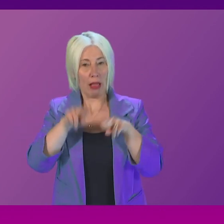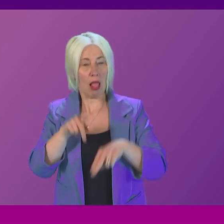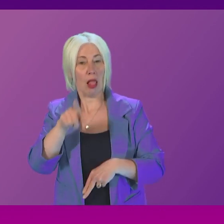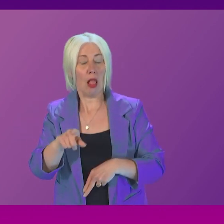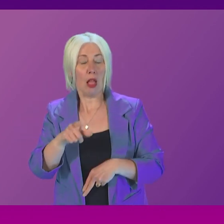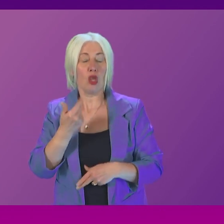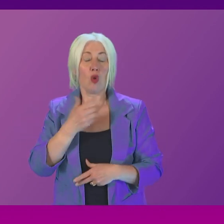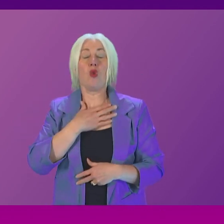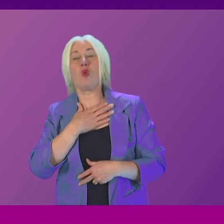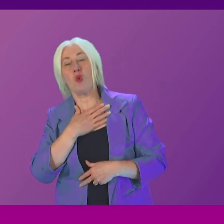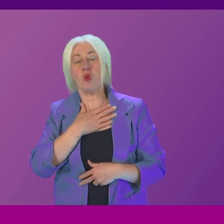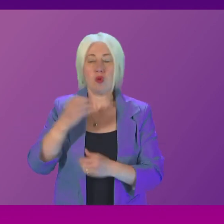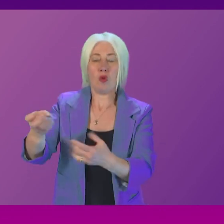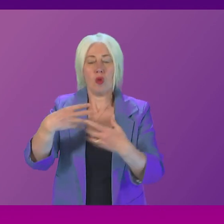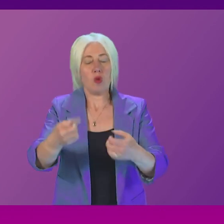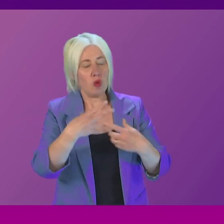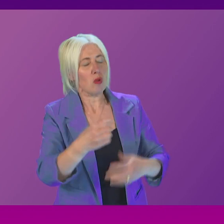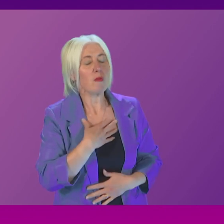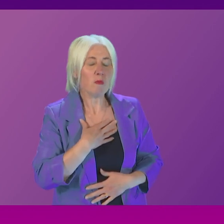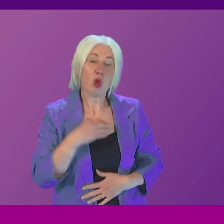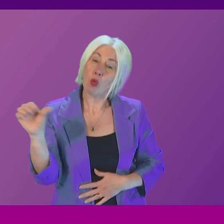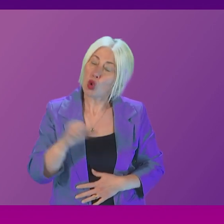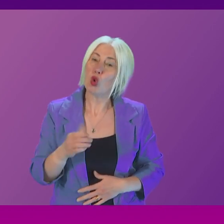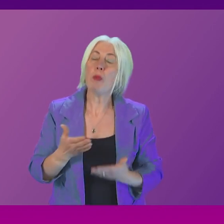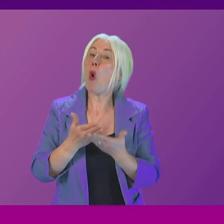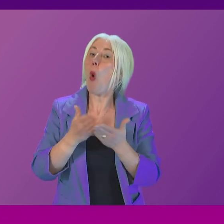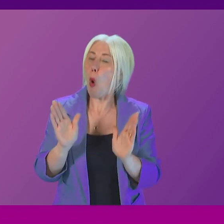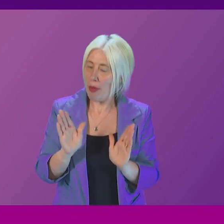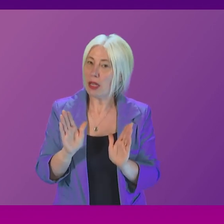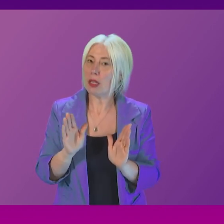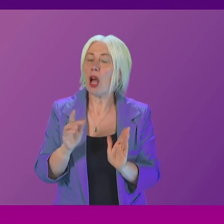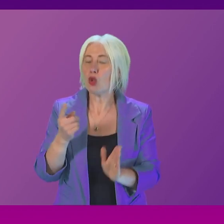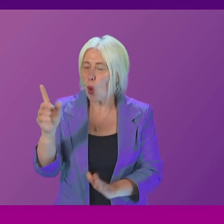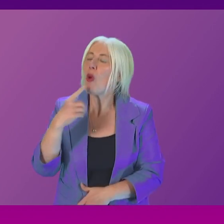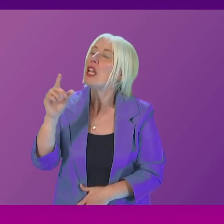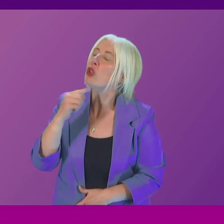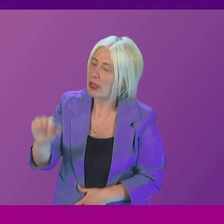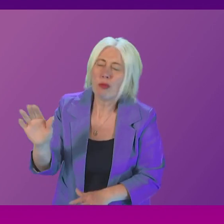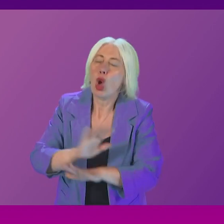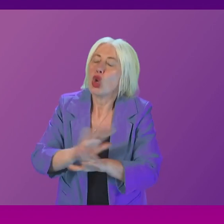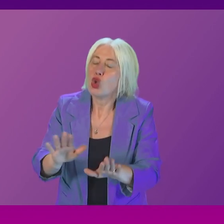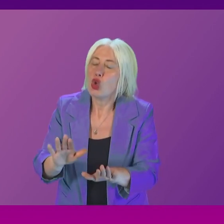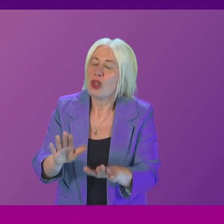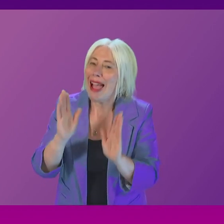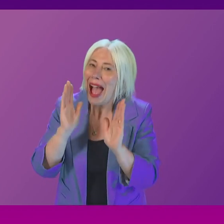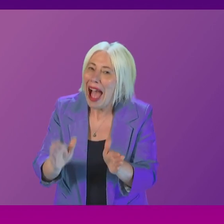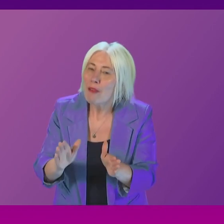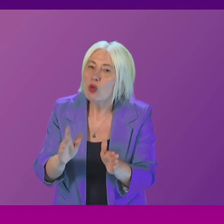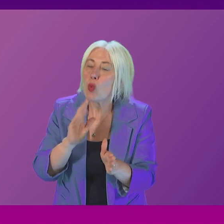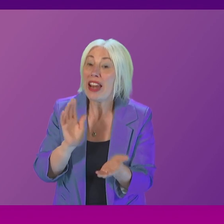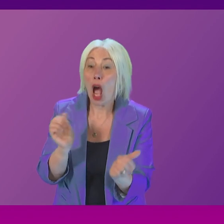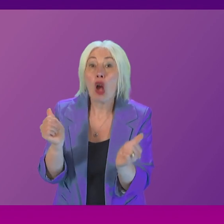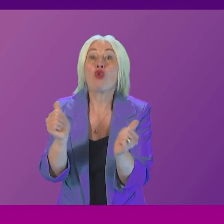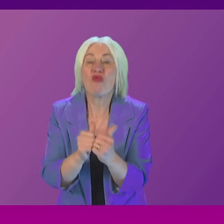What I think we should absolutely be open to in government, what I should say in that regard, is what we shouldn't then have to do is once we get to an